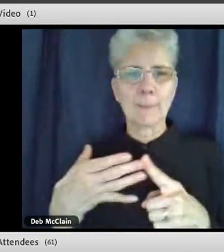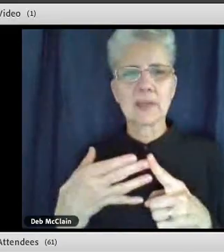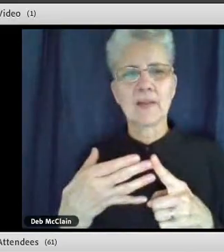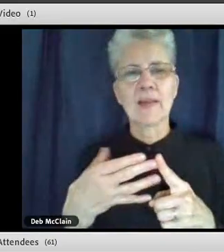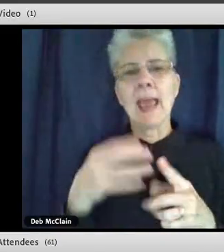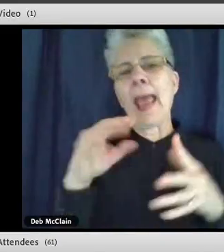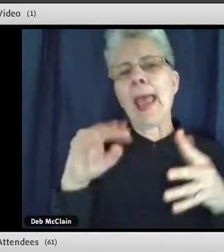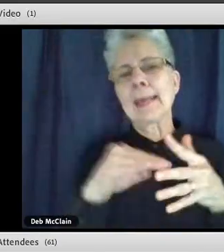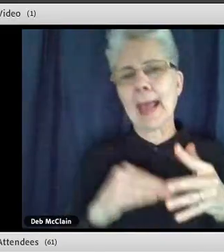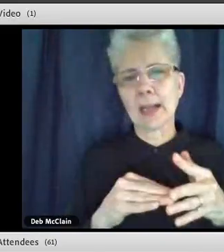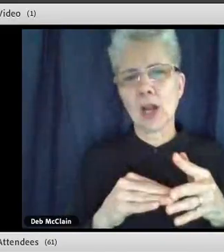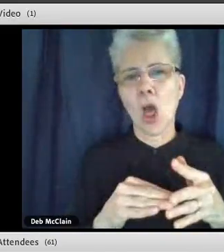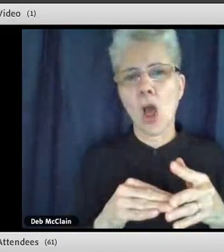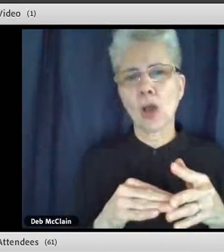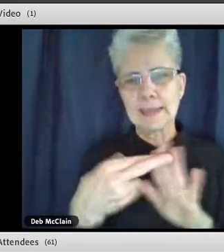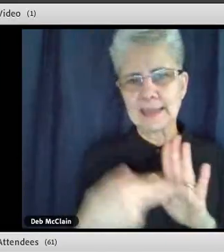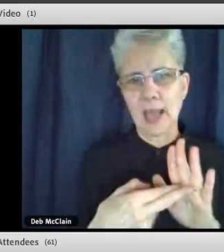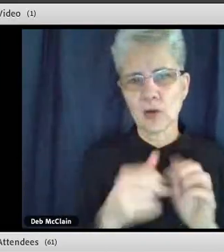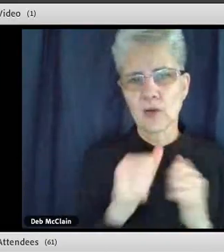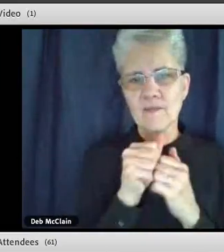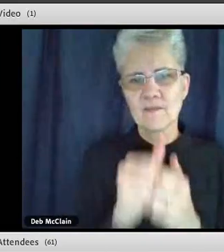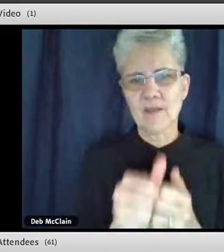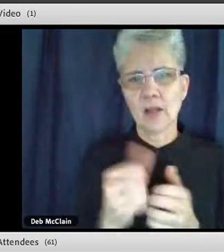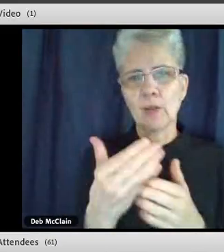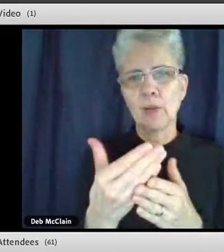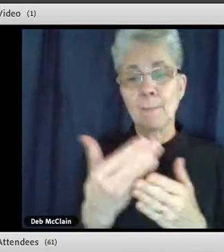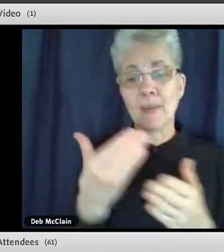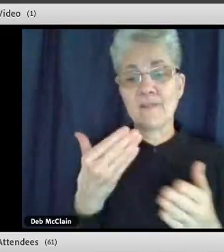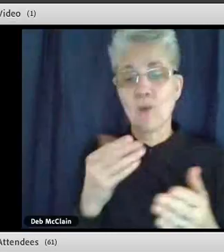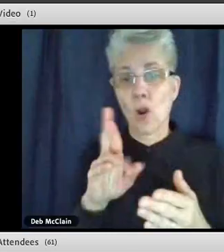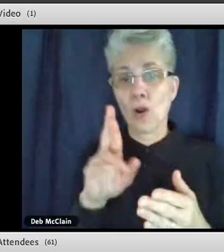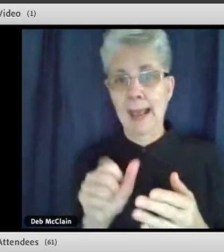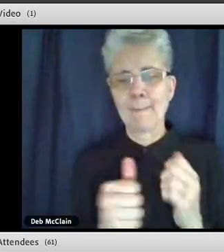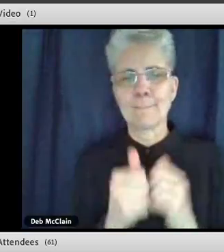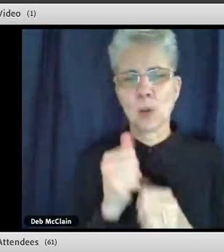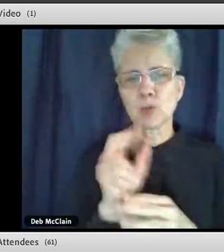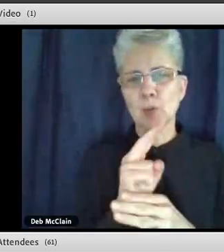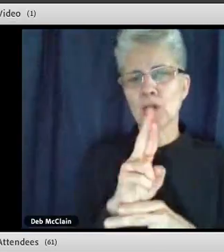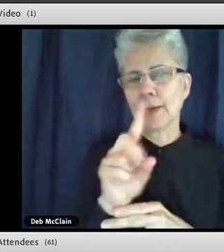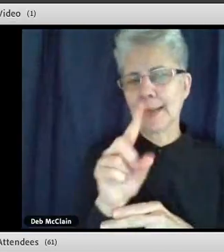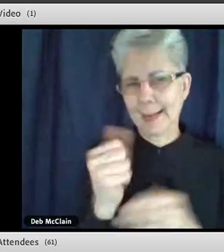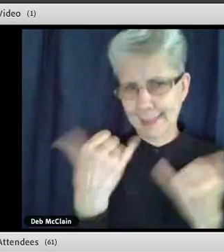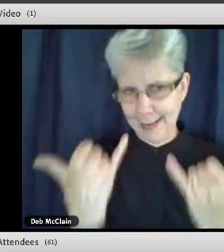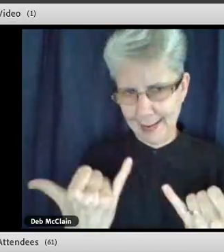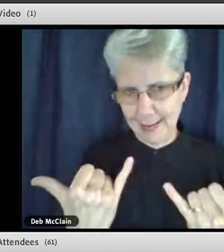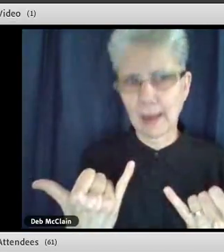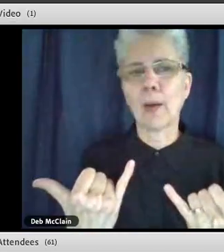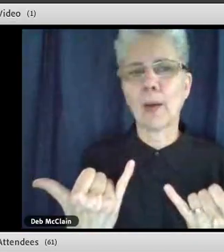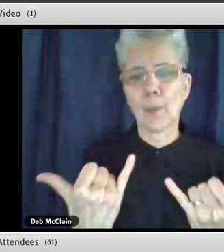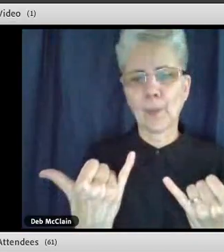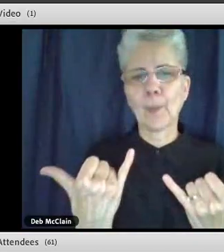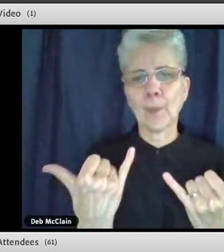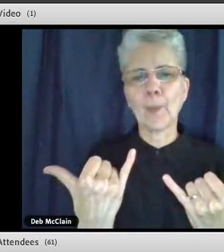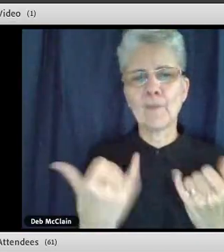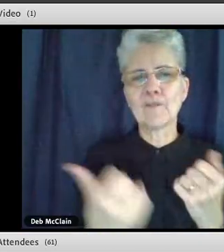prior to RDA. Okay, so most libraries are using RDA, for the most part nowadays.